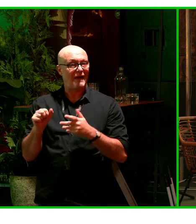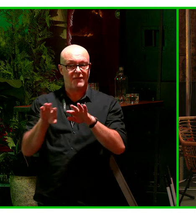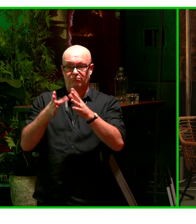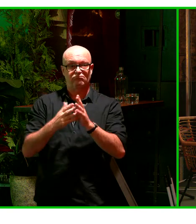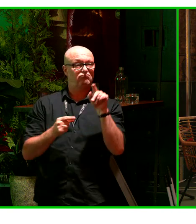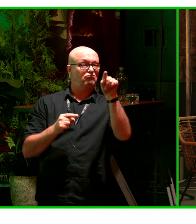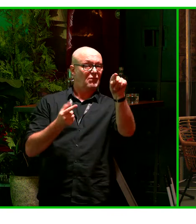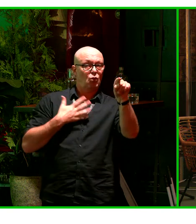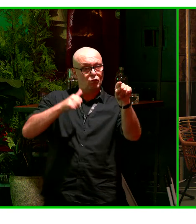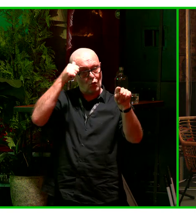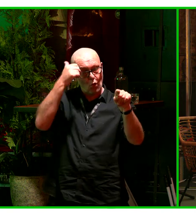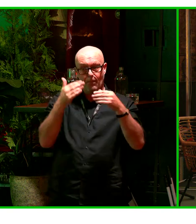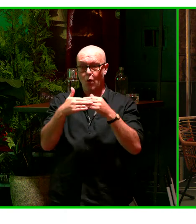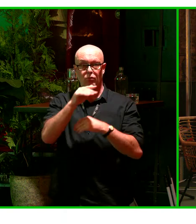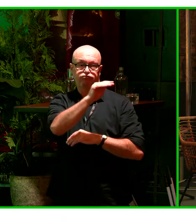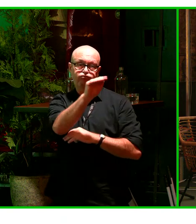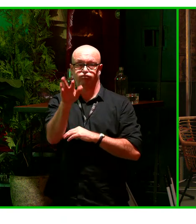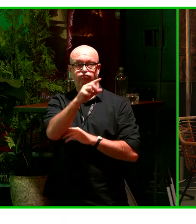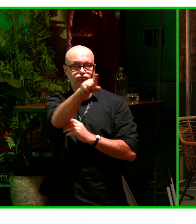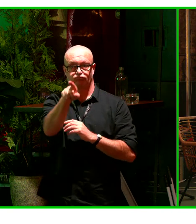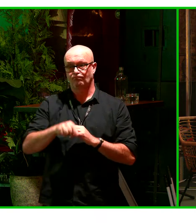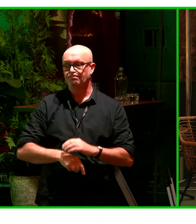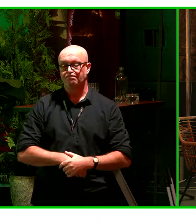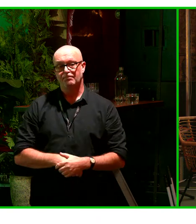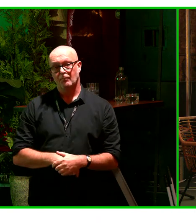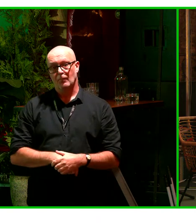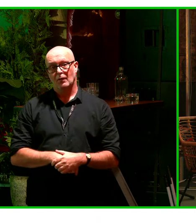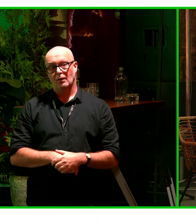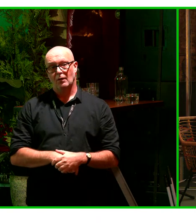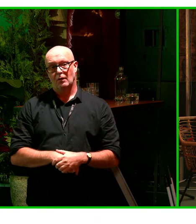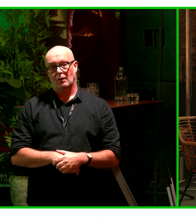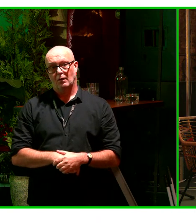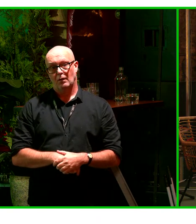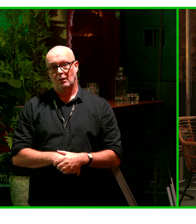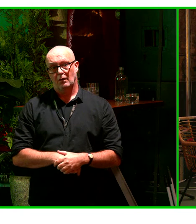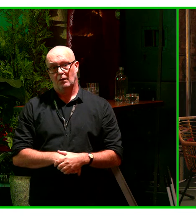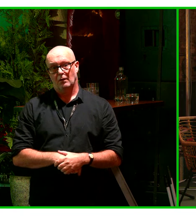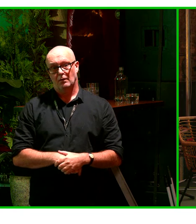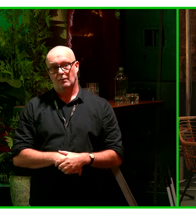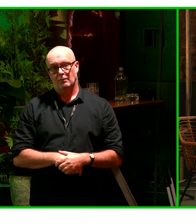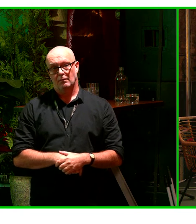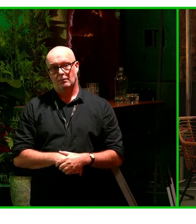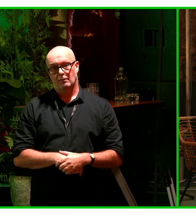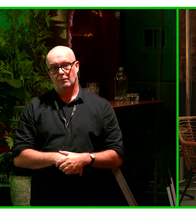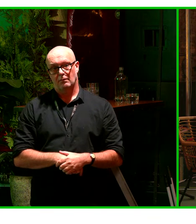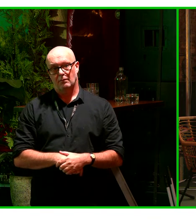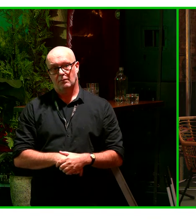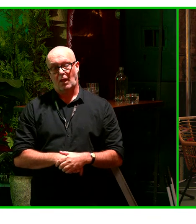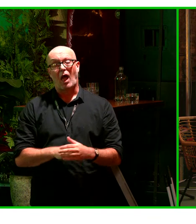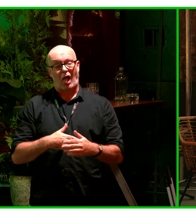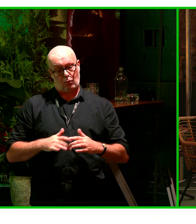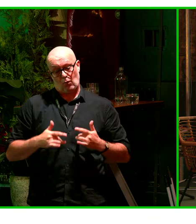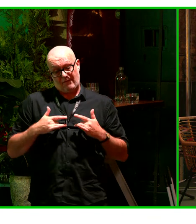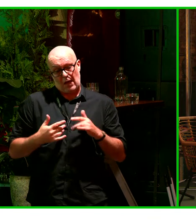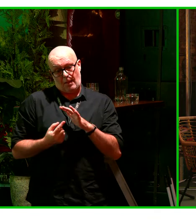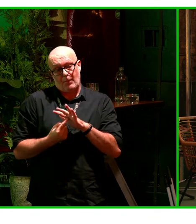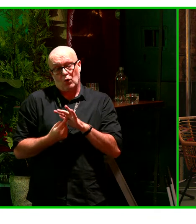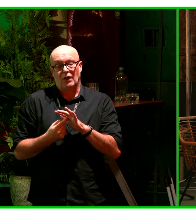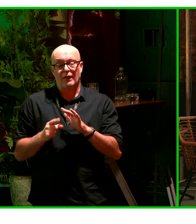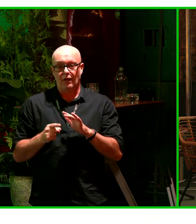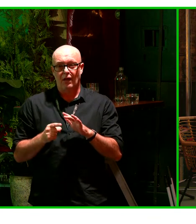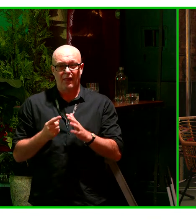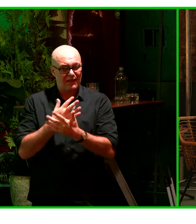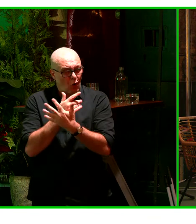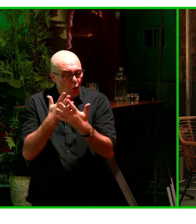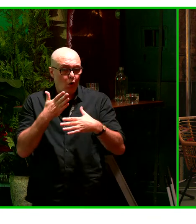like to hear more about that pipeline of investments. Again, we think those investments can create a significant number of jobs in the green economy. At